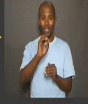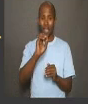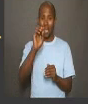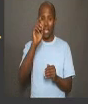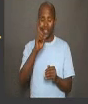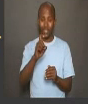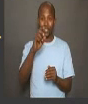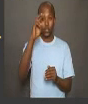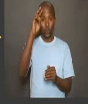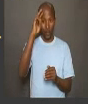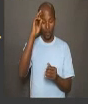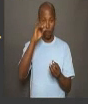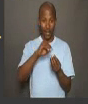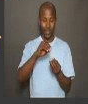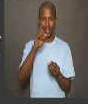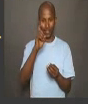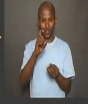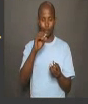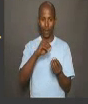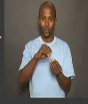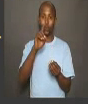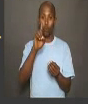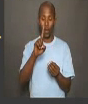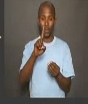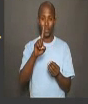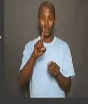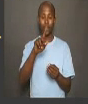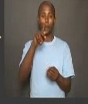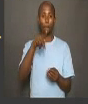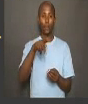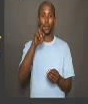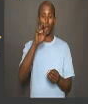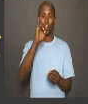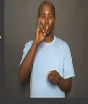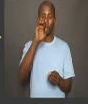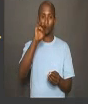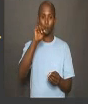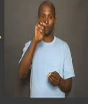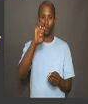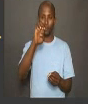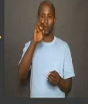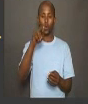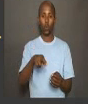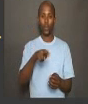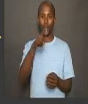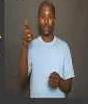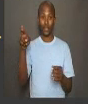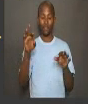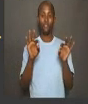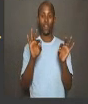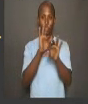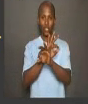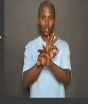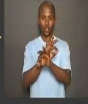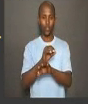squared plus x plus 1 is a prime quadratic function which has